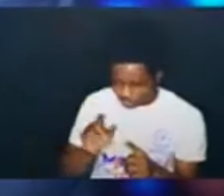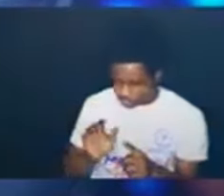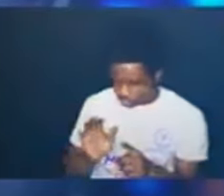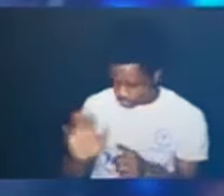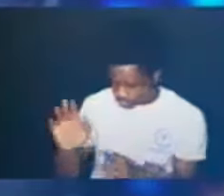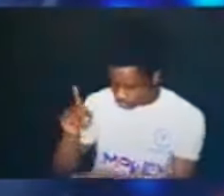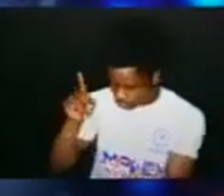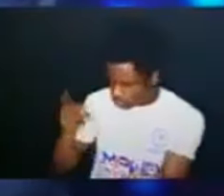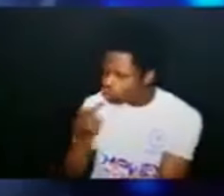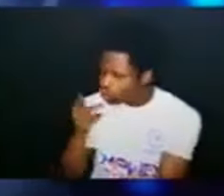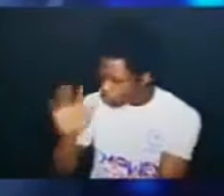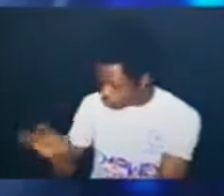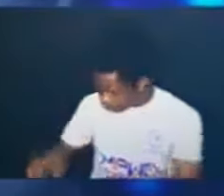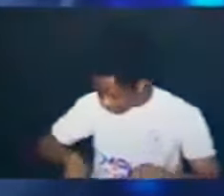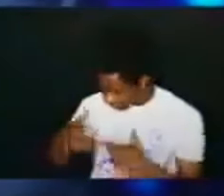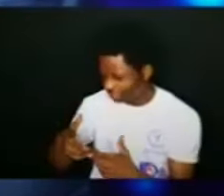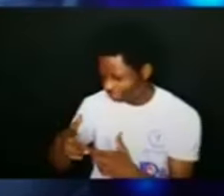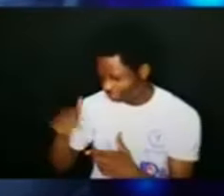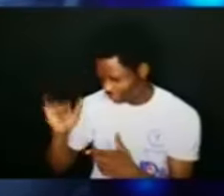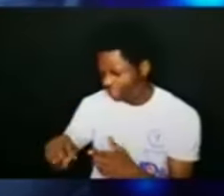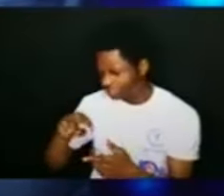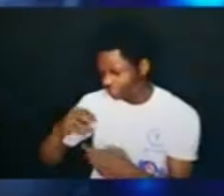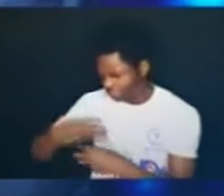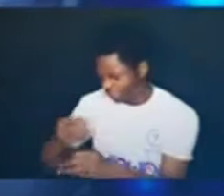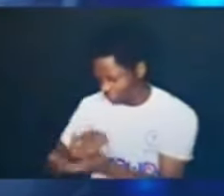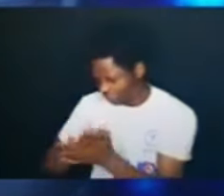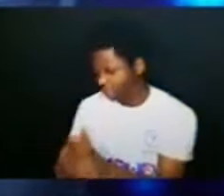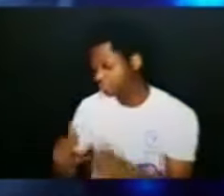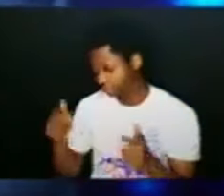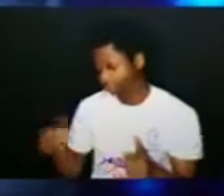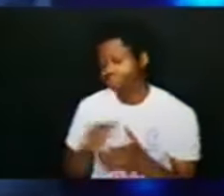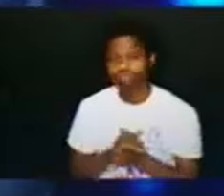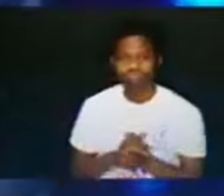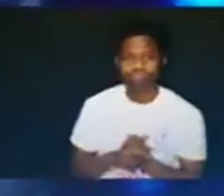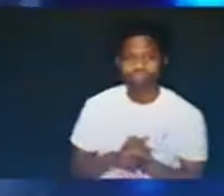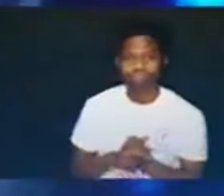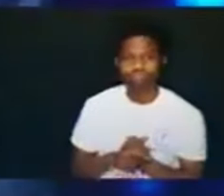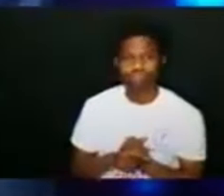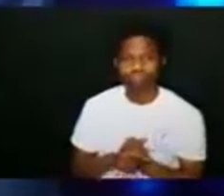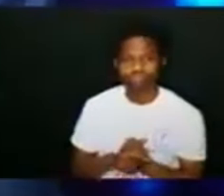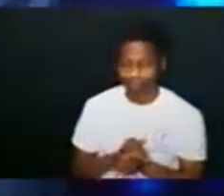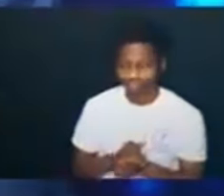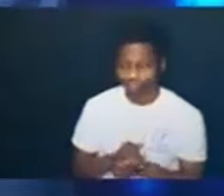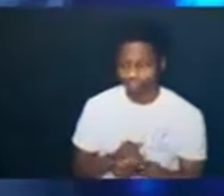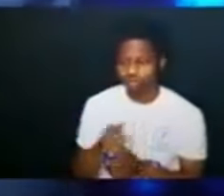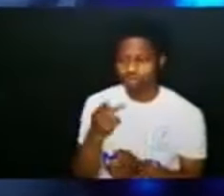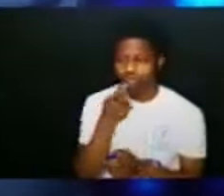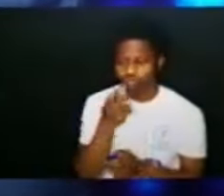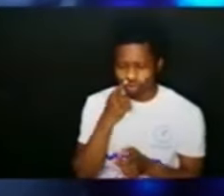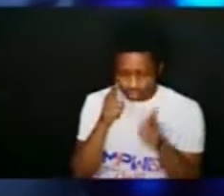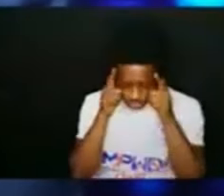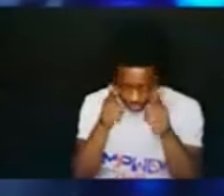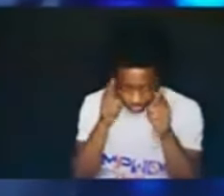his behavior. Now look at verse 20, chapter 23 verse 1. Paul looked straight at the Sanhedrin